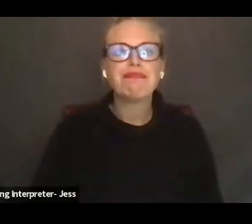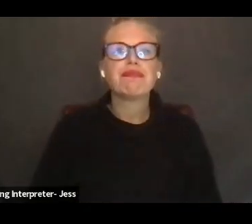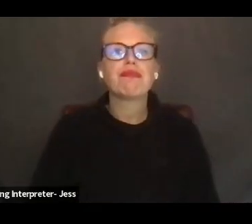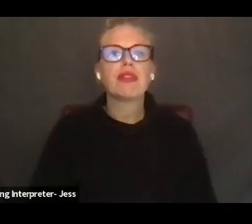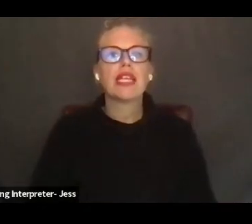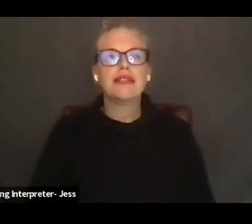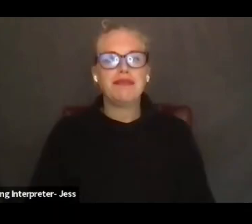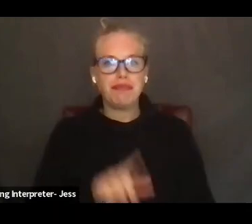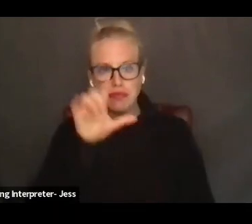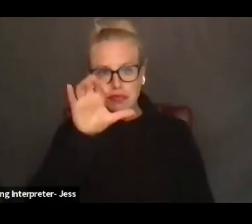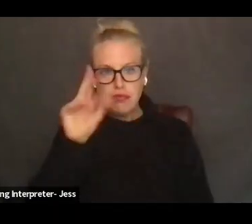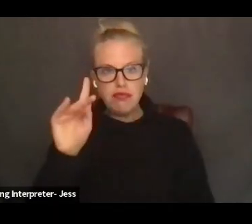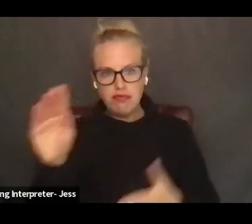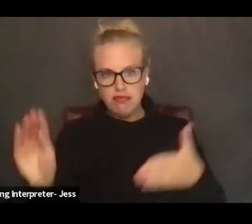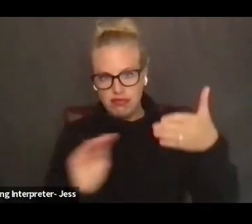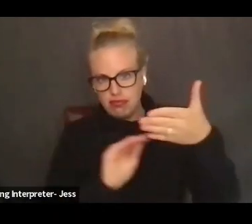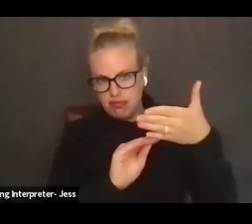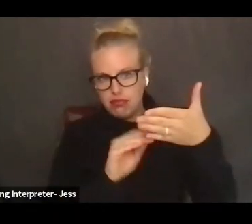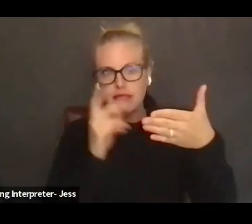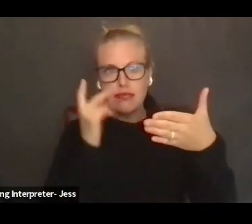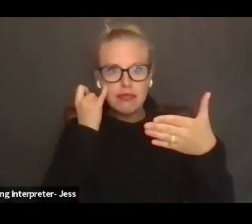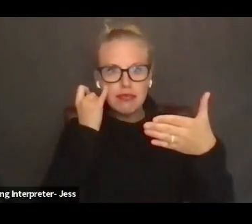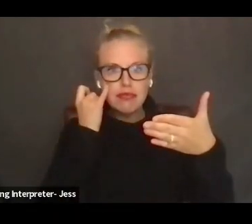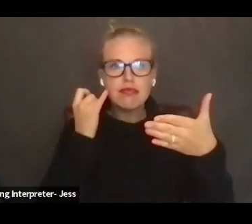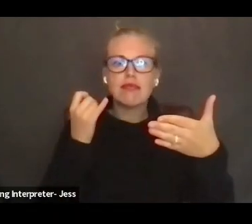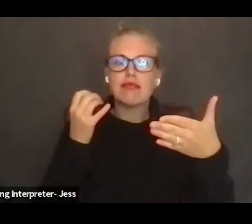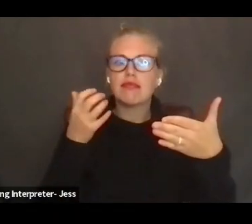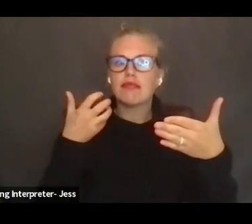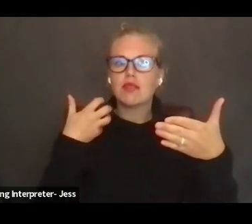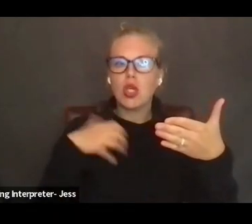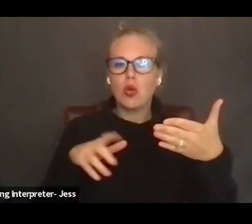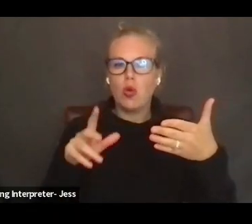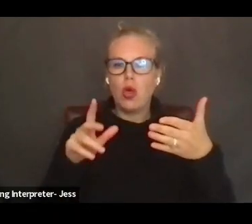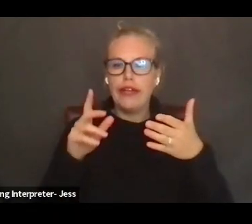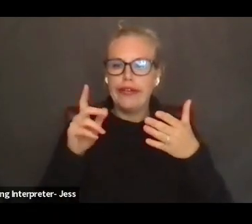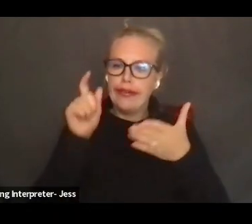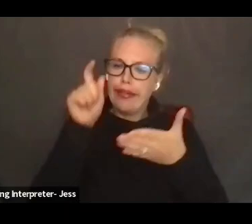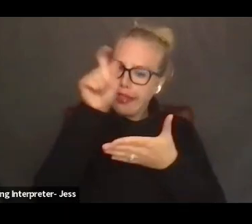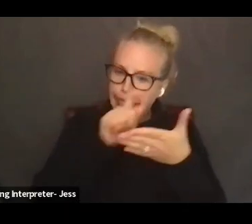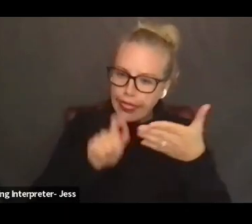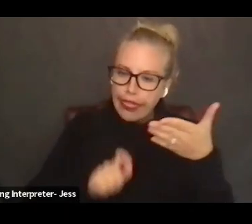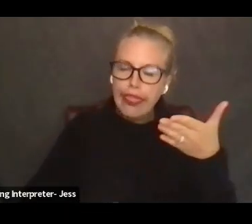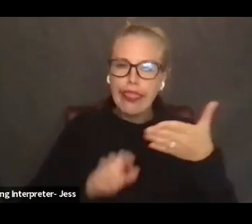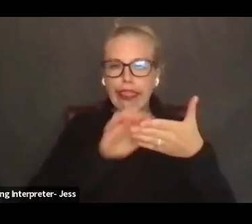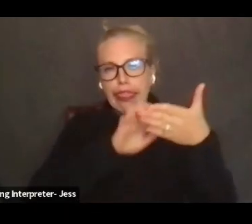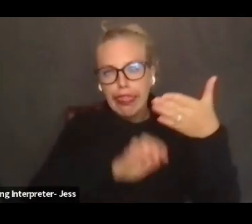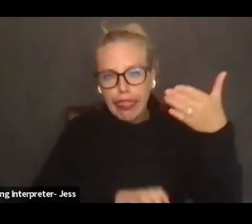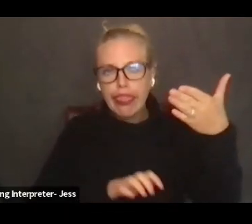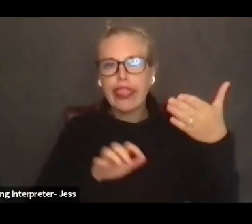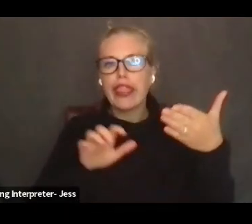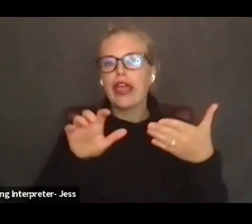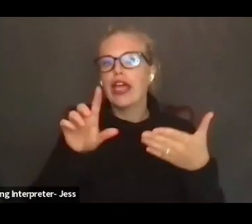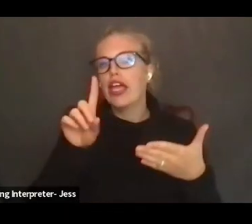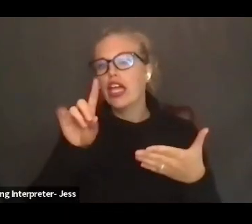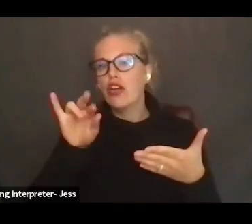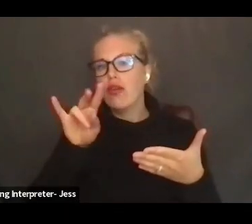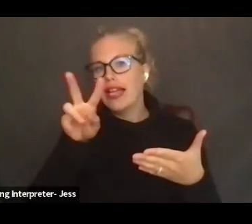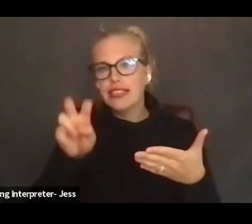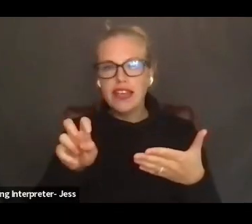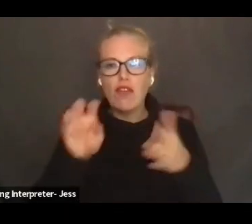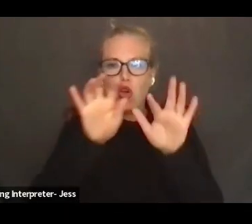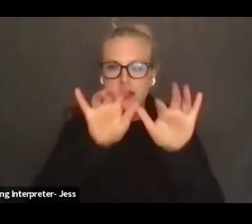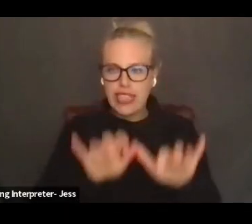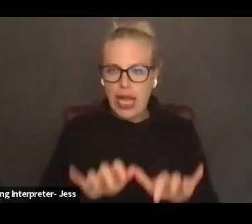There's a link here that if you don't want to physically write out your healthcare directive or type it on a